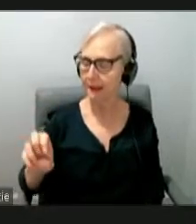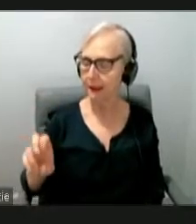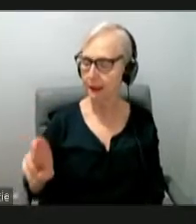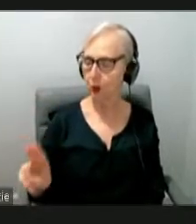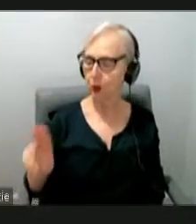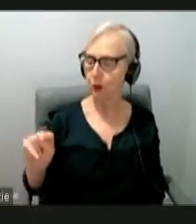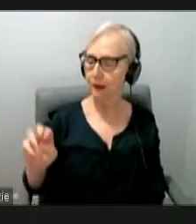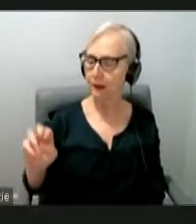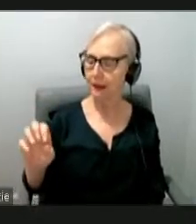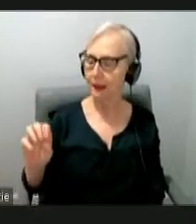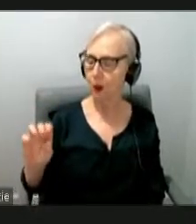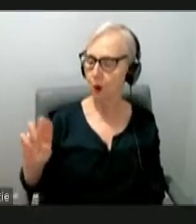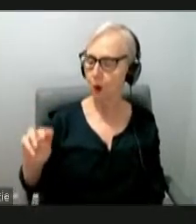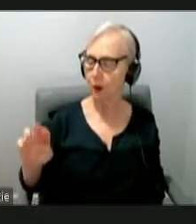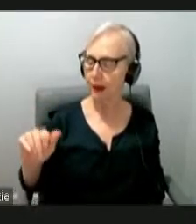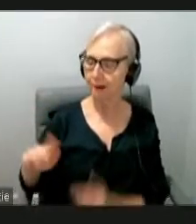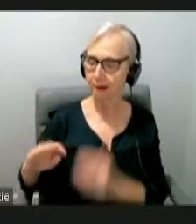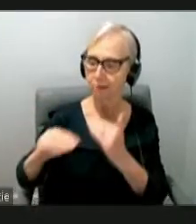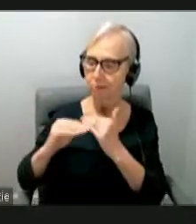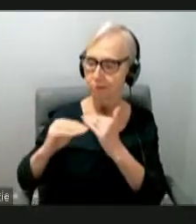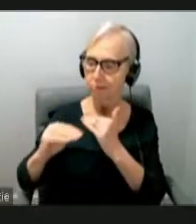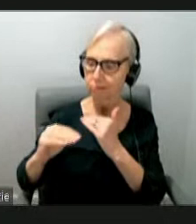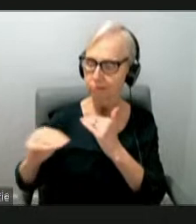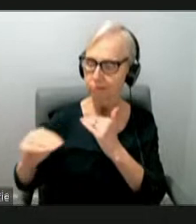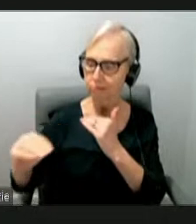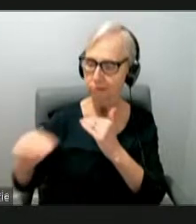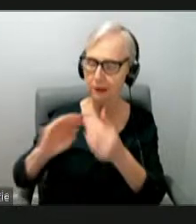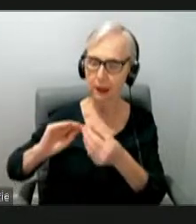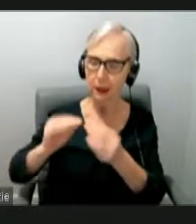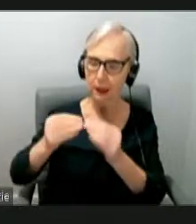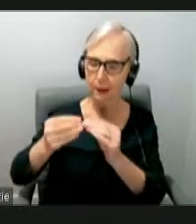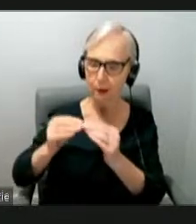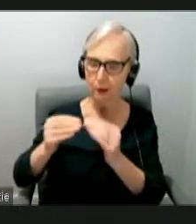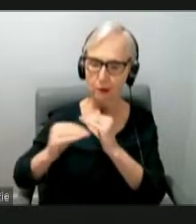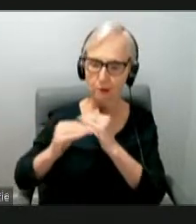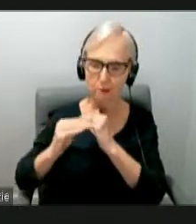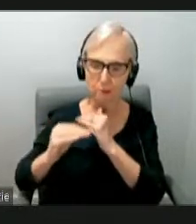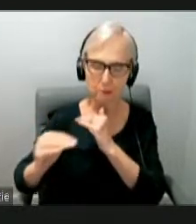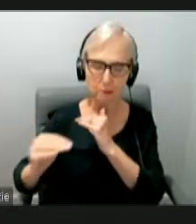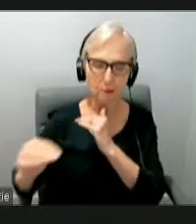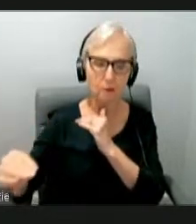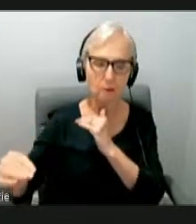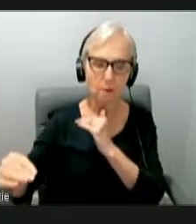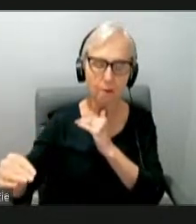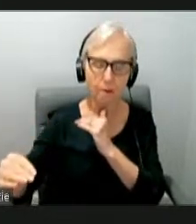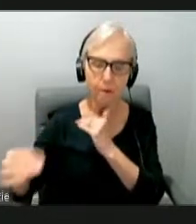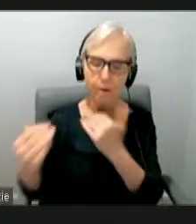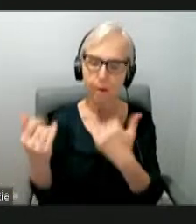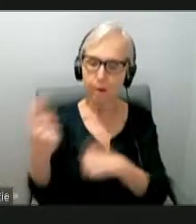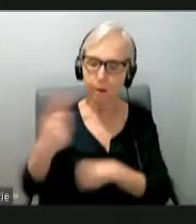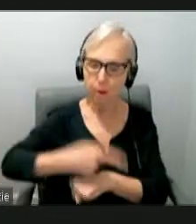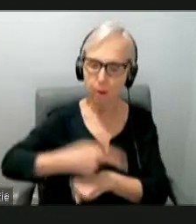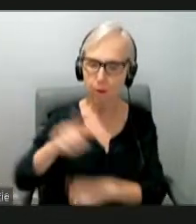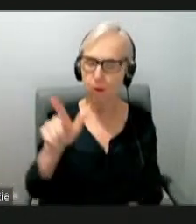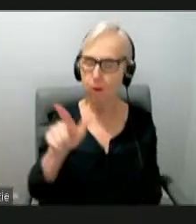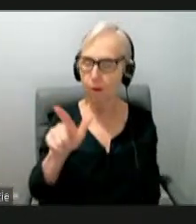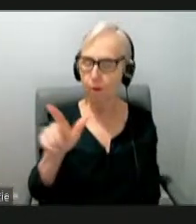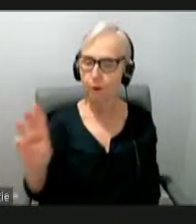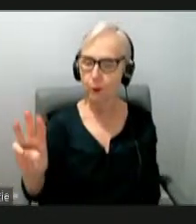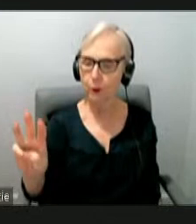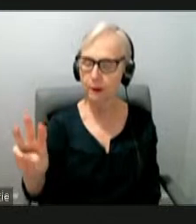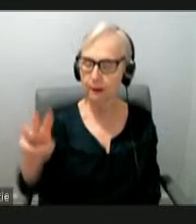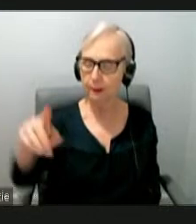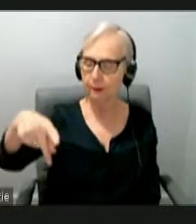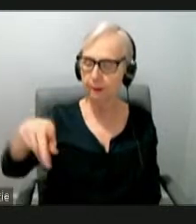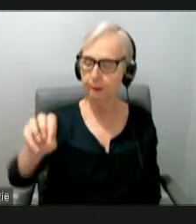beds have remained incredibly stable since we began monitoring those metrics. And as of today, we have 26